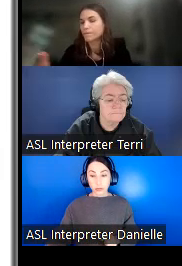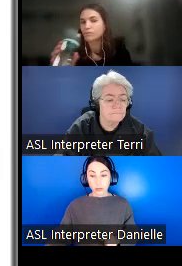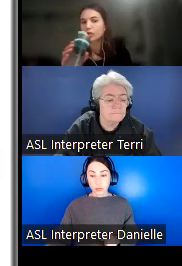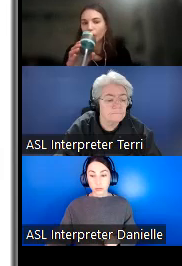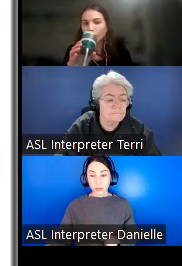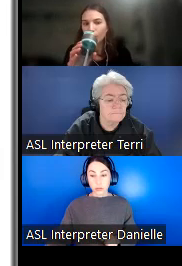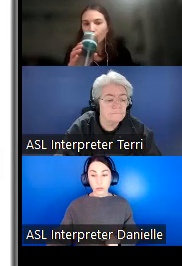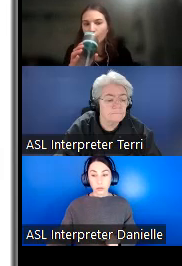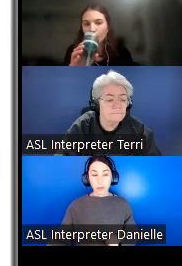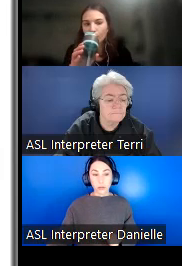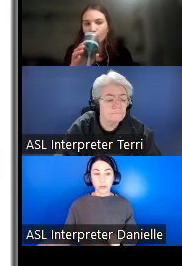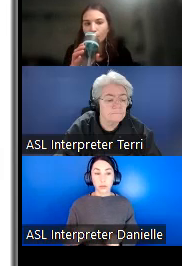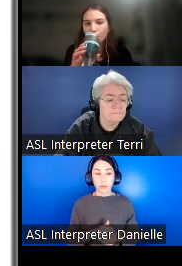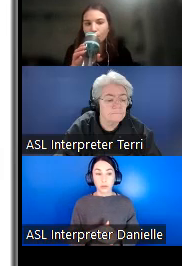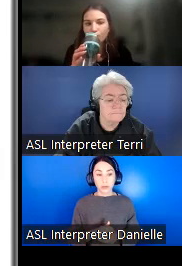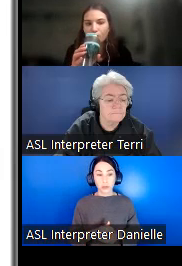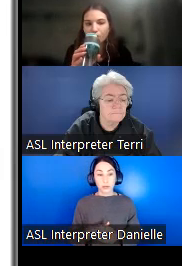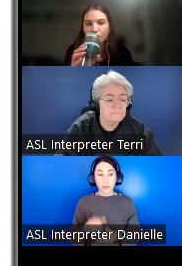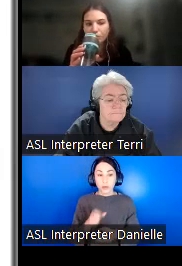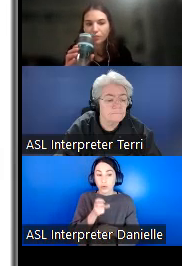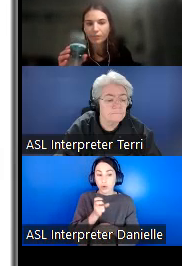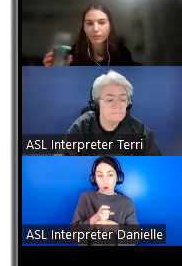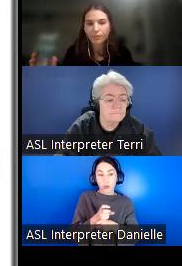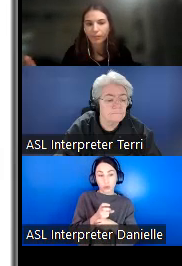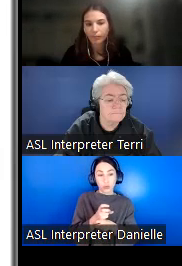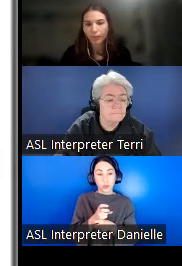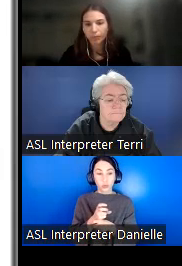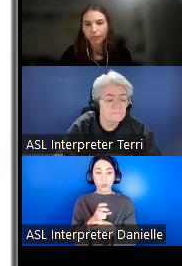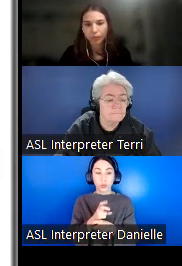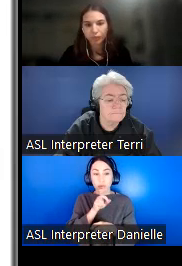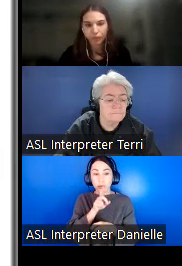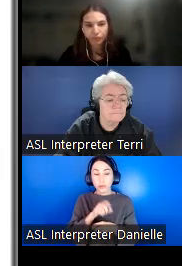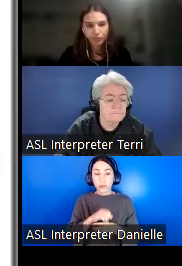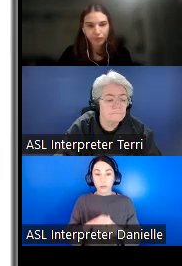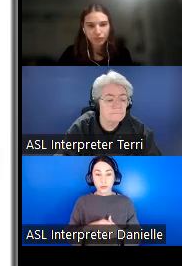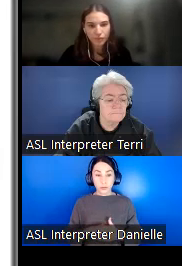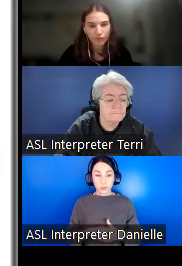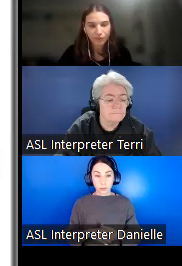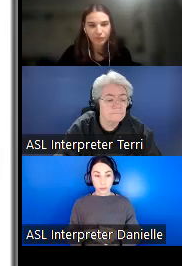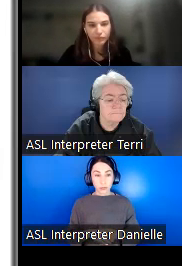It actually was hard to actually just get a job. It was hard to, go out there and sell.